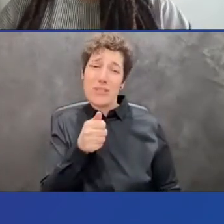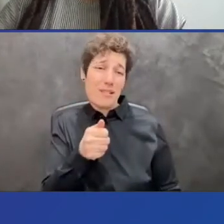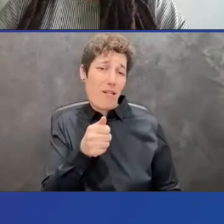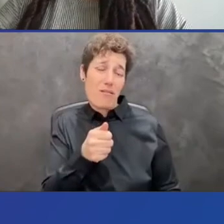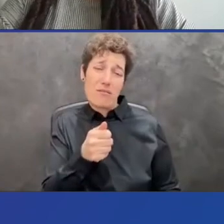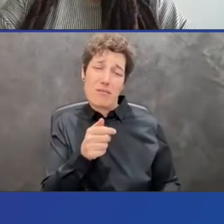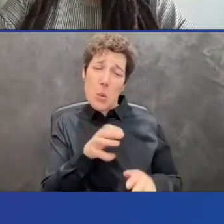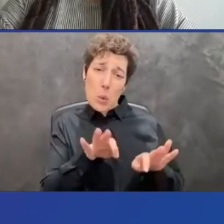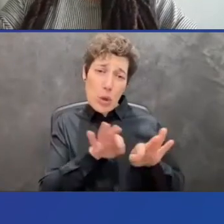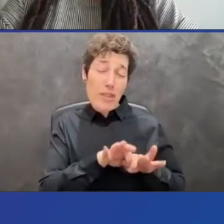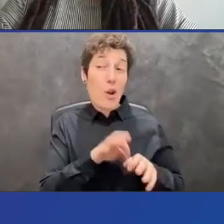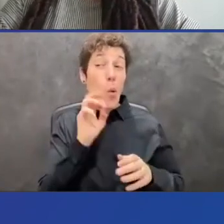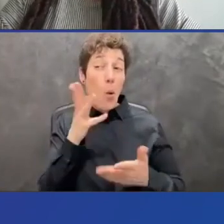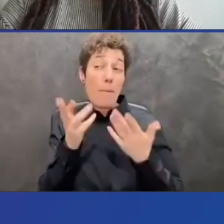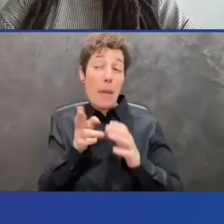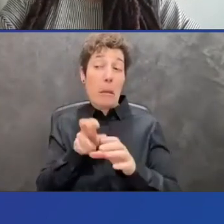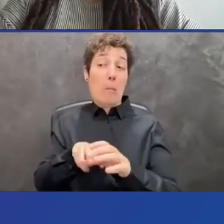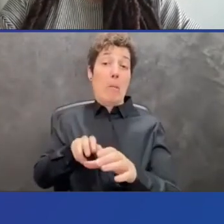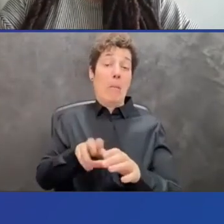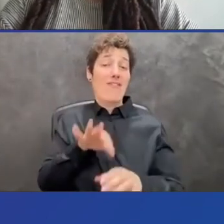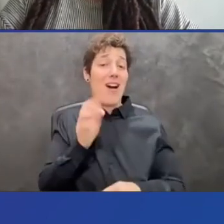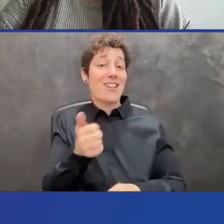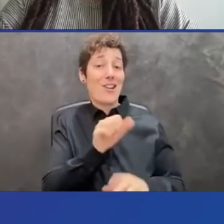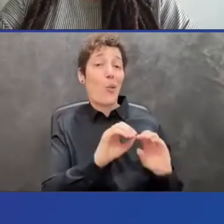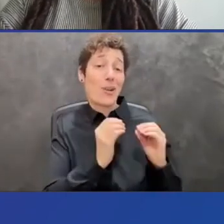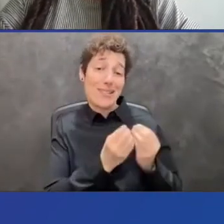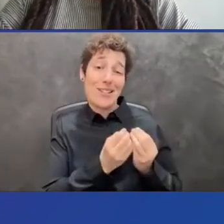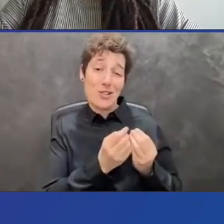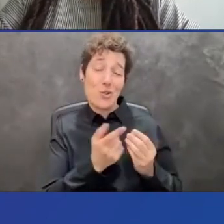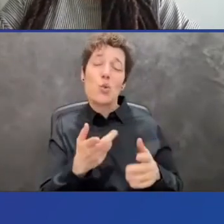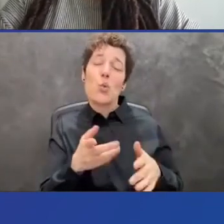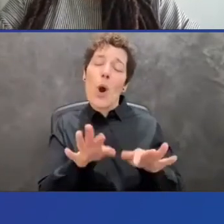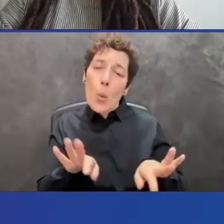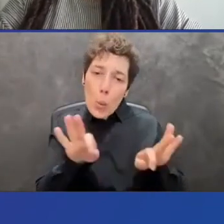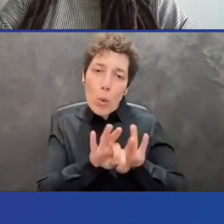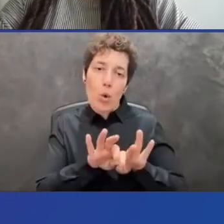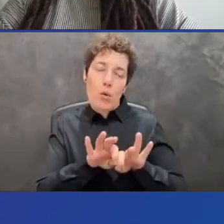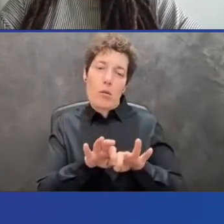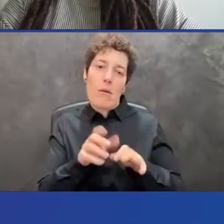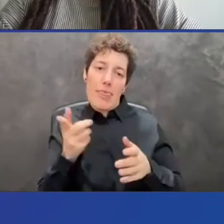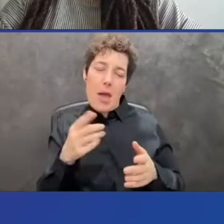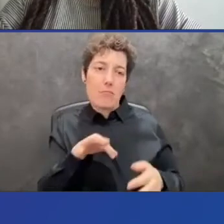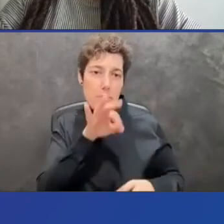you can go somewhere else. And you're worth that and.